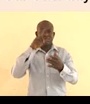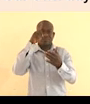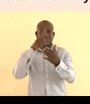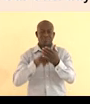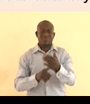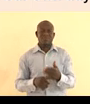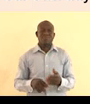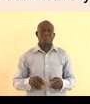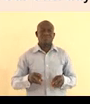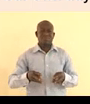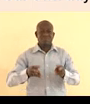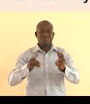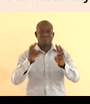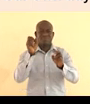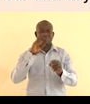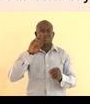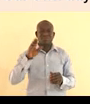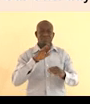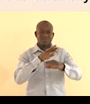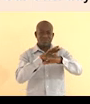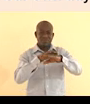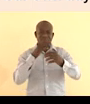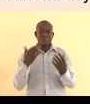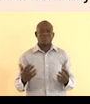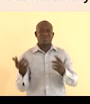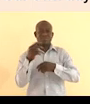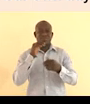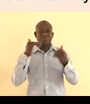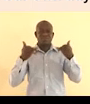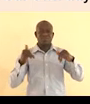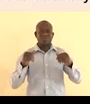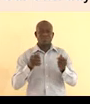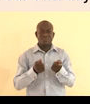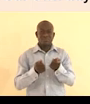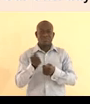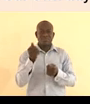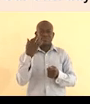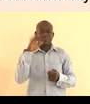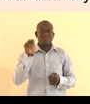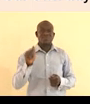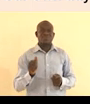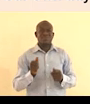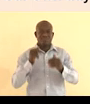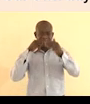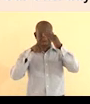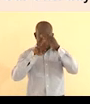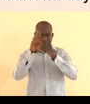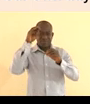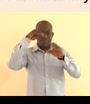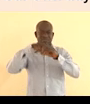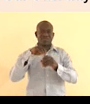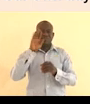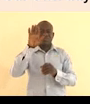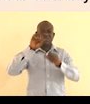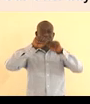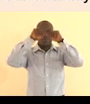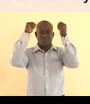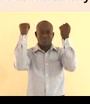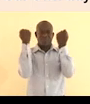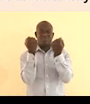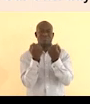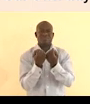In what ways are you being called today to play the role of a prophet in your